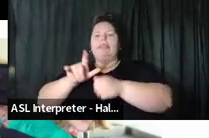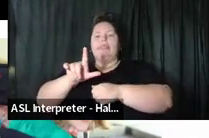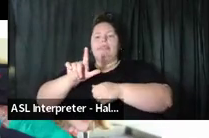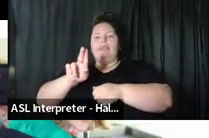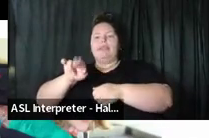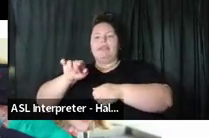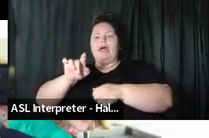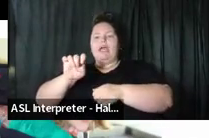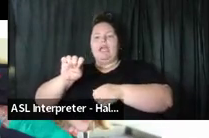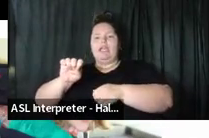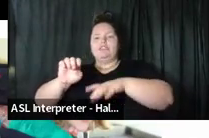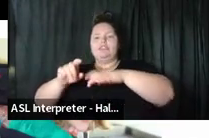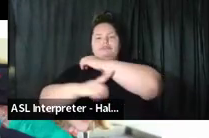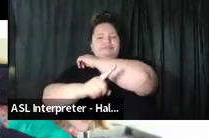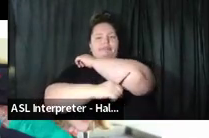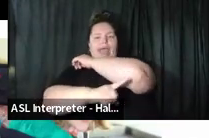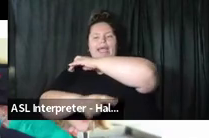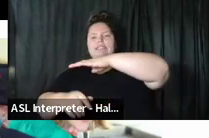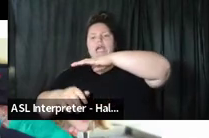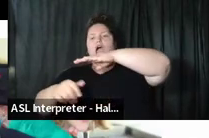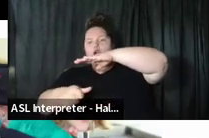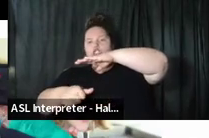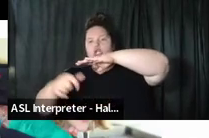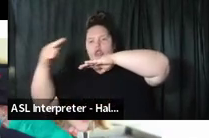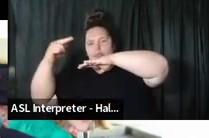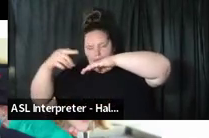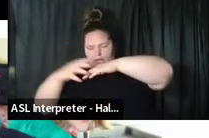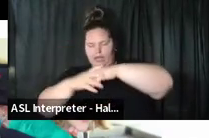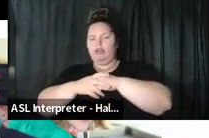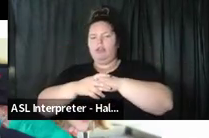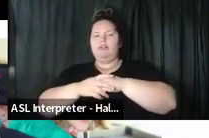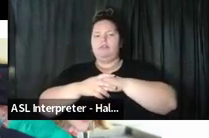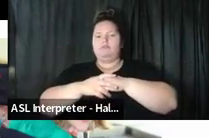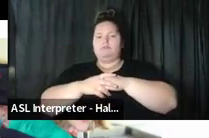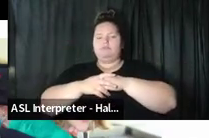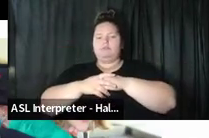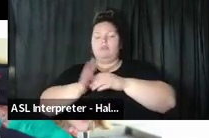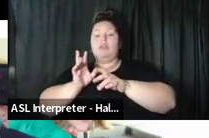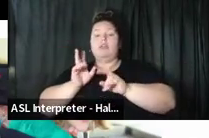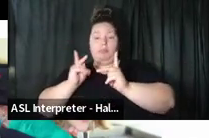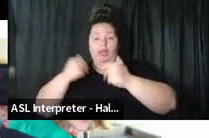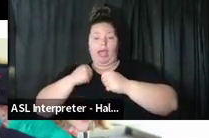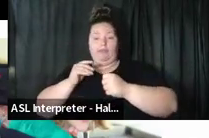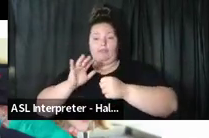and travel people who are travel guides recommend covering some of your important